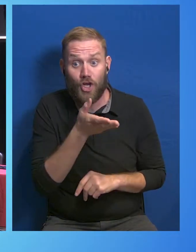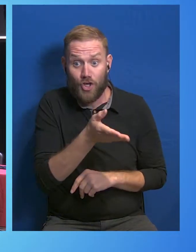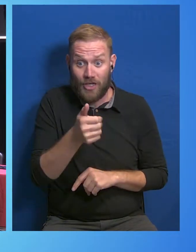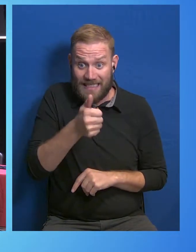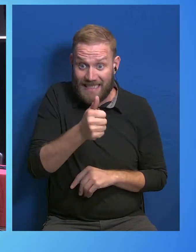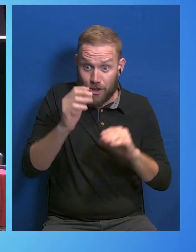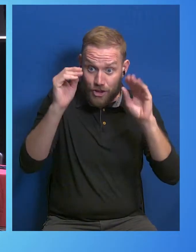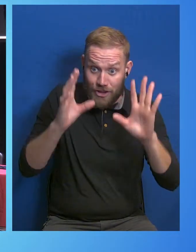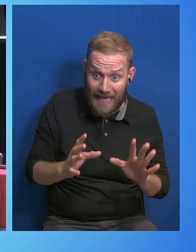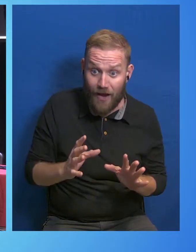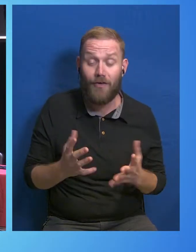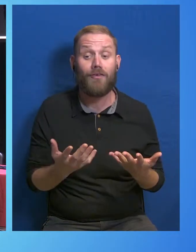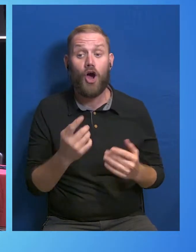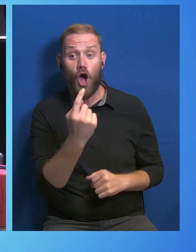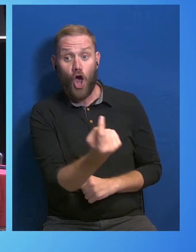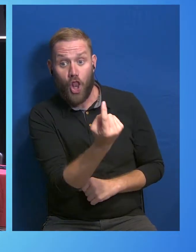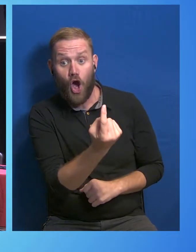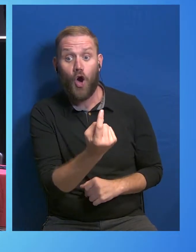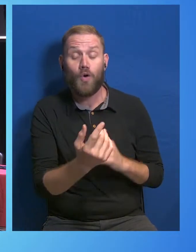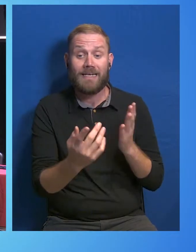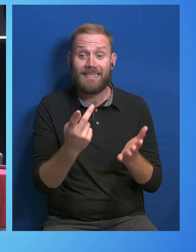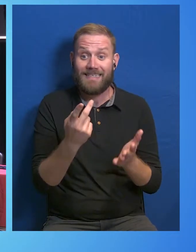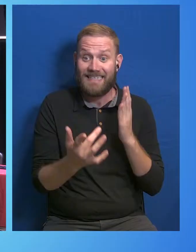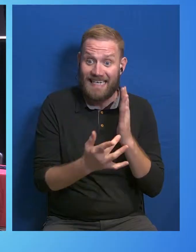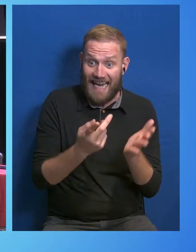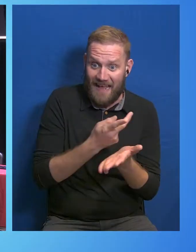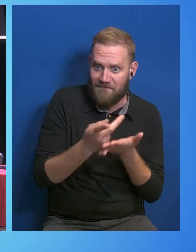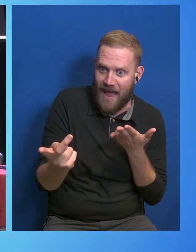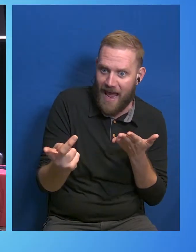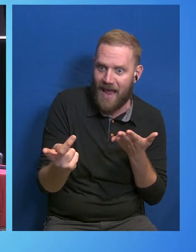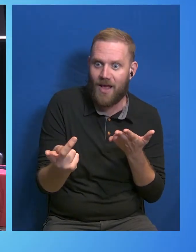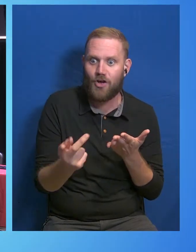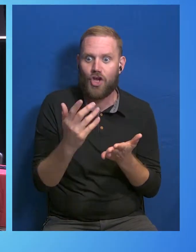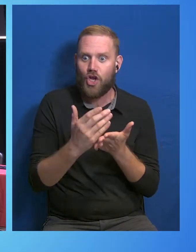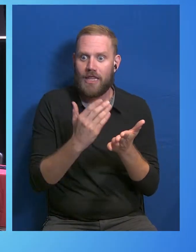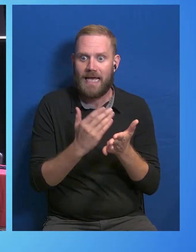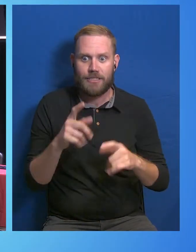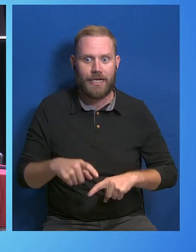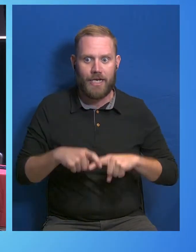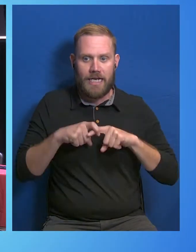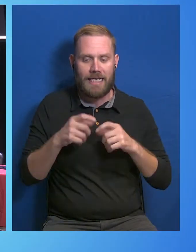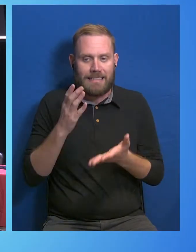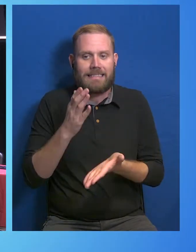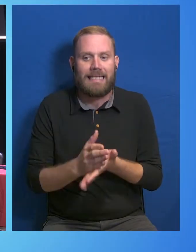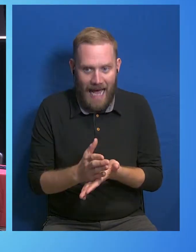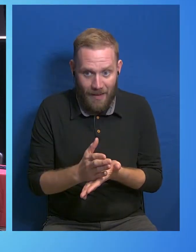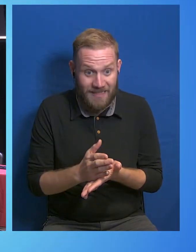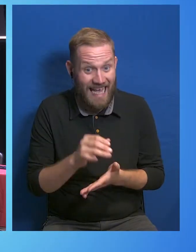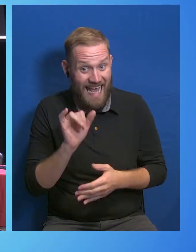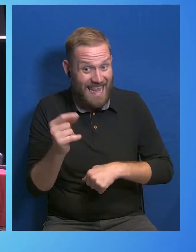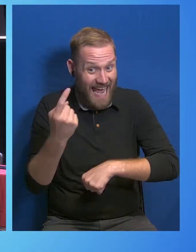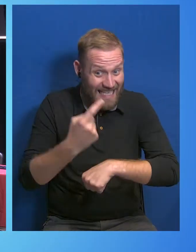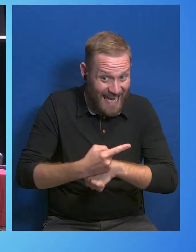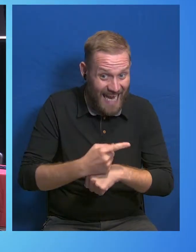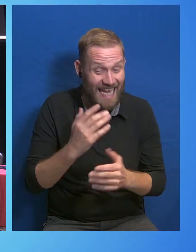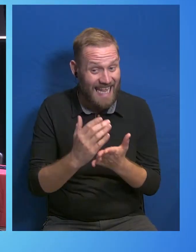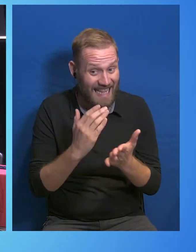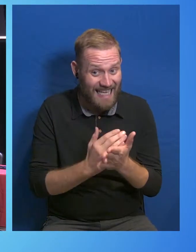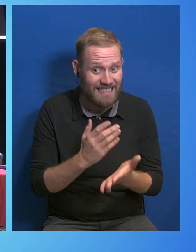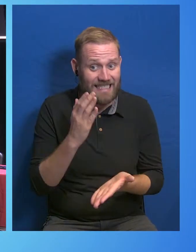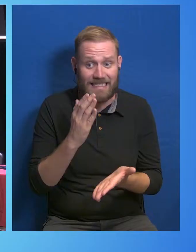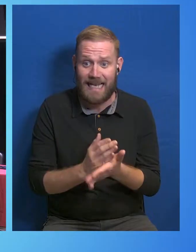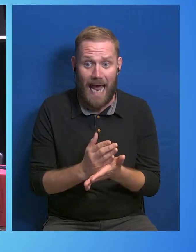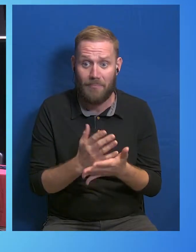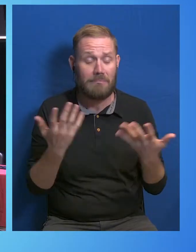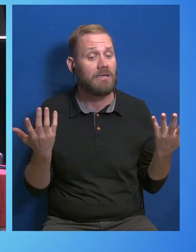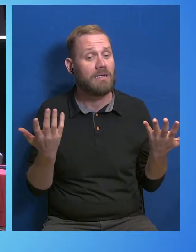all by yourself and your technology fails, your lesson stops. And for that child that day, that lesson stopped.